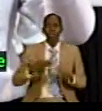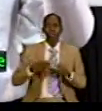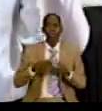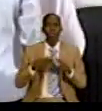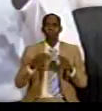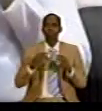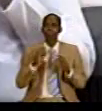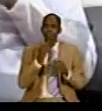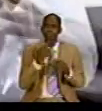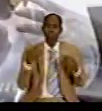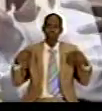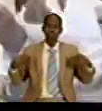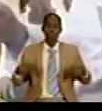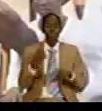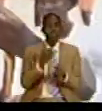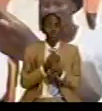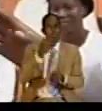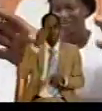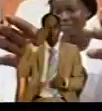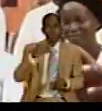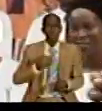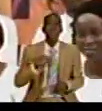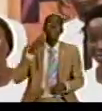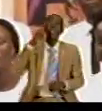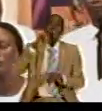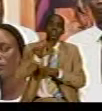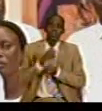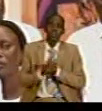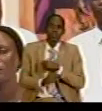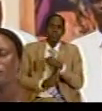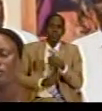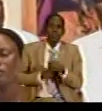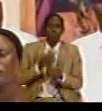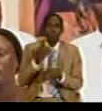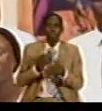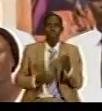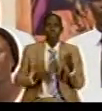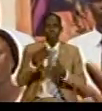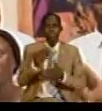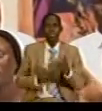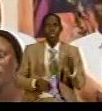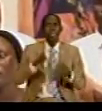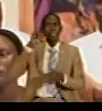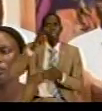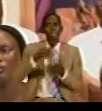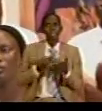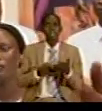agony, just for me he suffered. What a price he